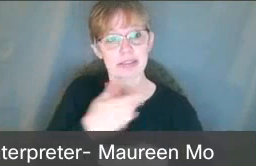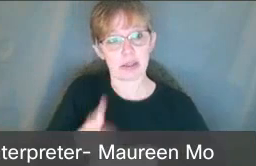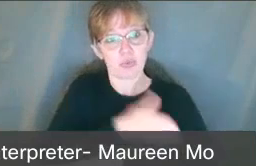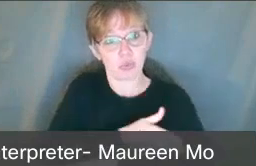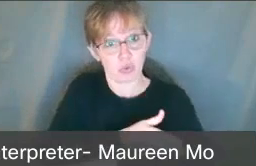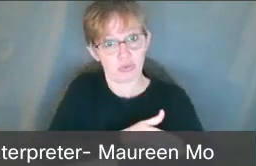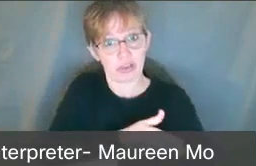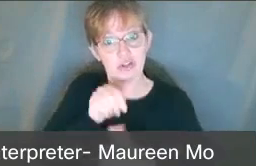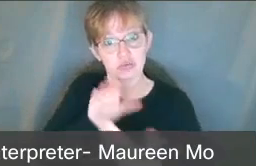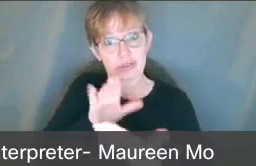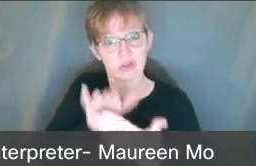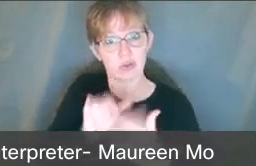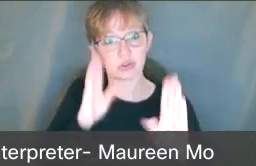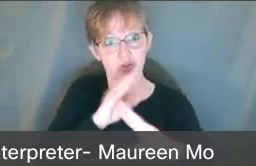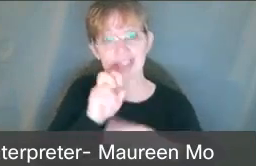them.